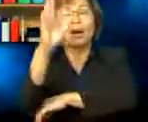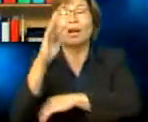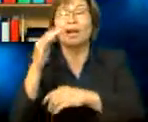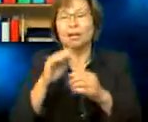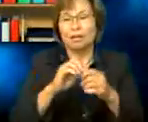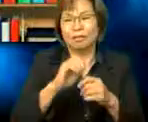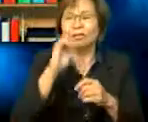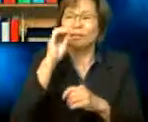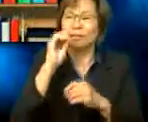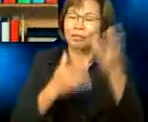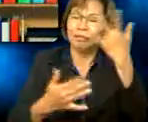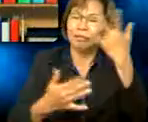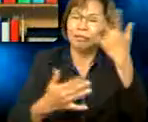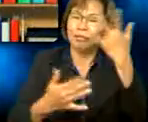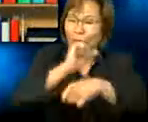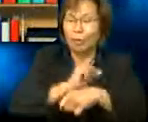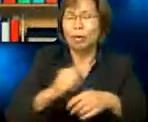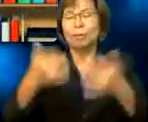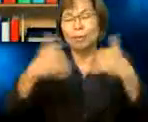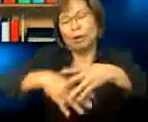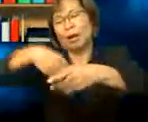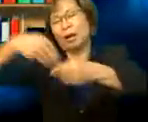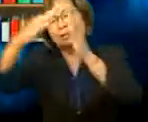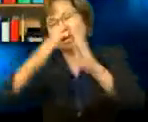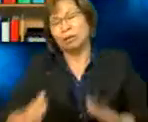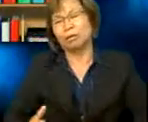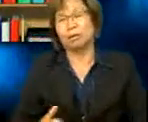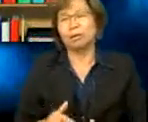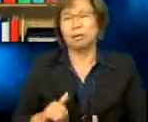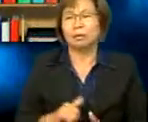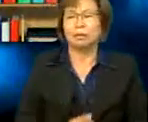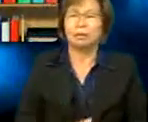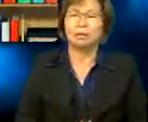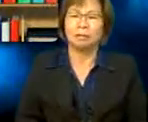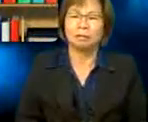are playing outside the house. That would become,